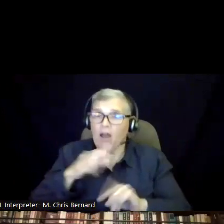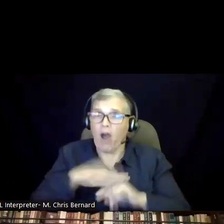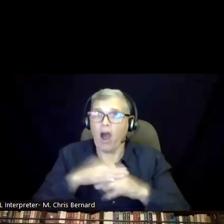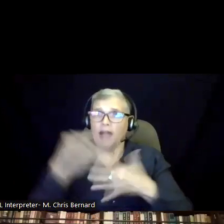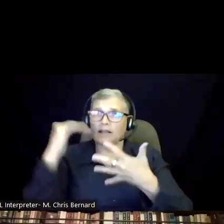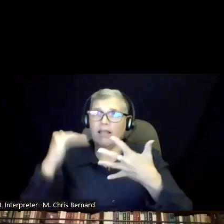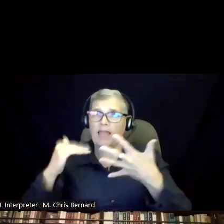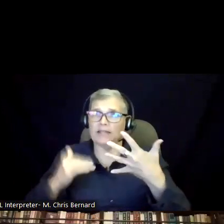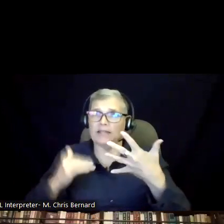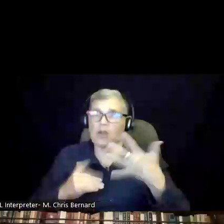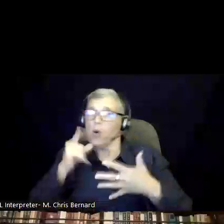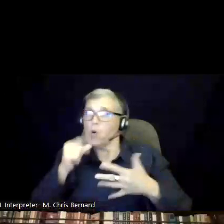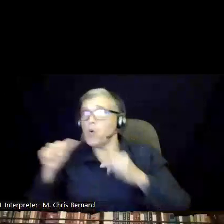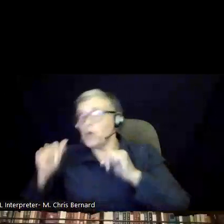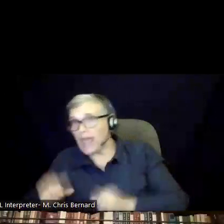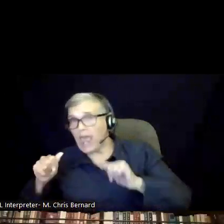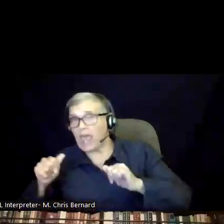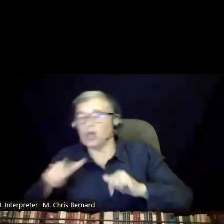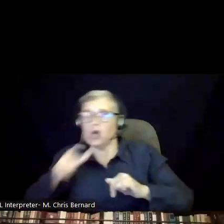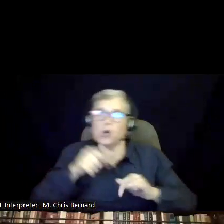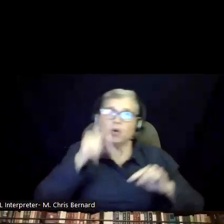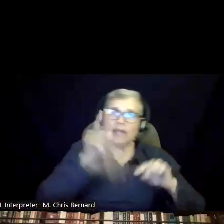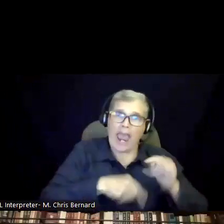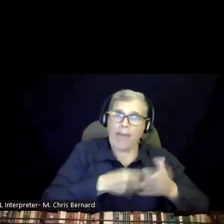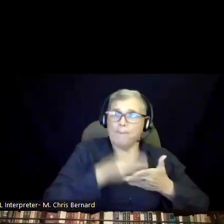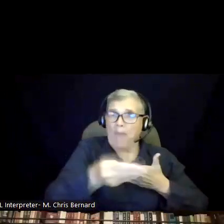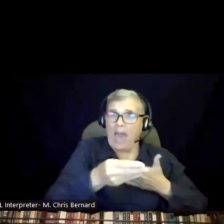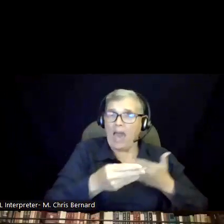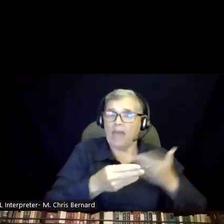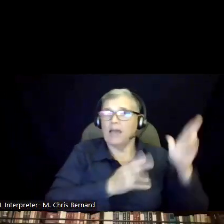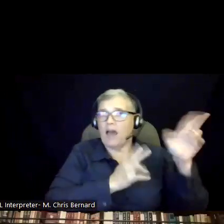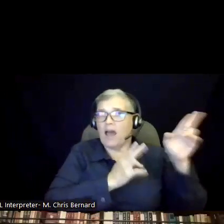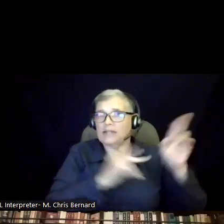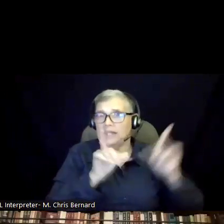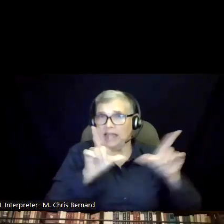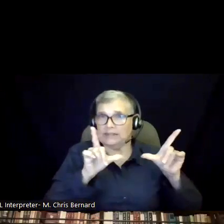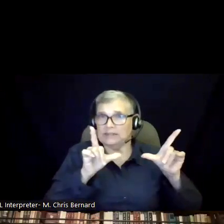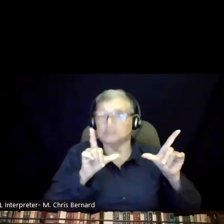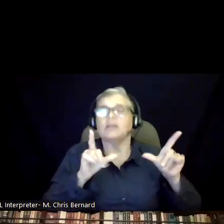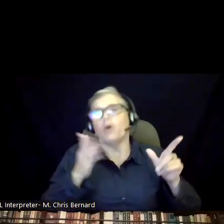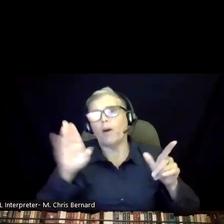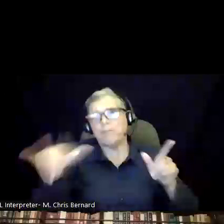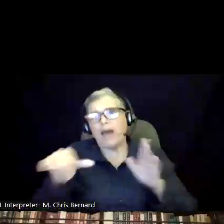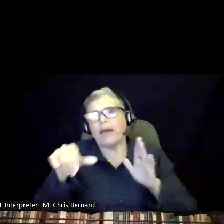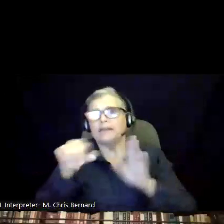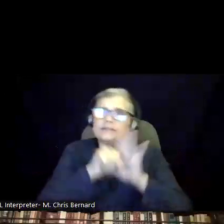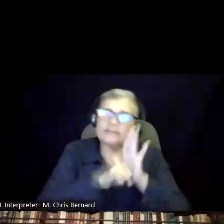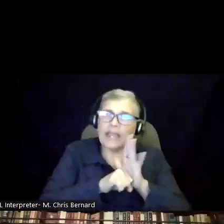to who can and cannot buy hunting licenses, at least restrictions that are set by states, tribes, provinces.